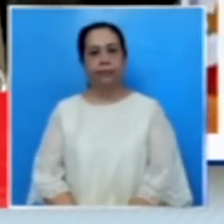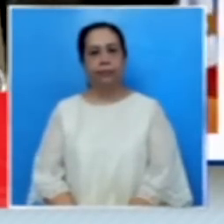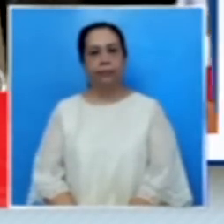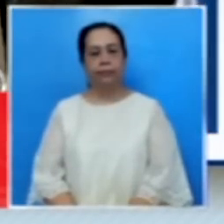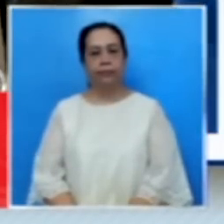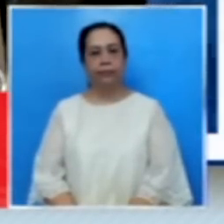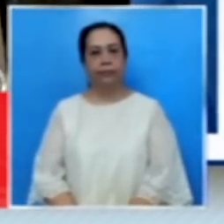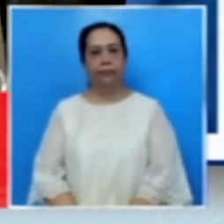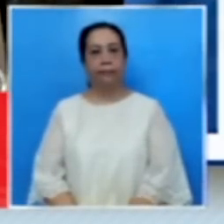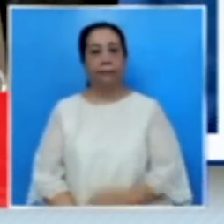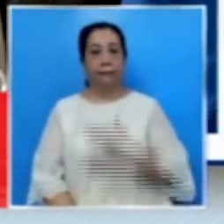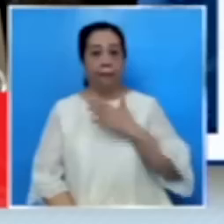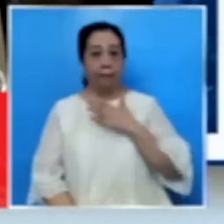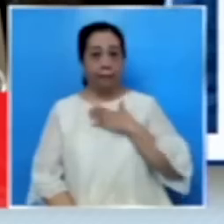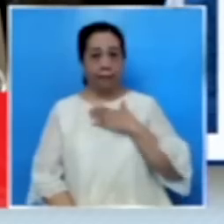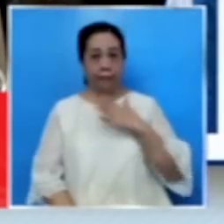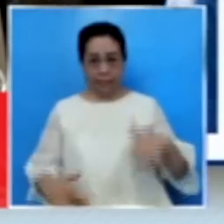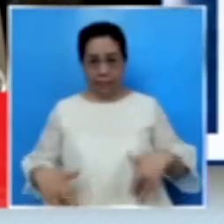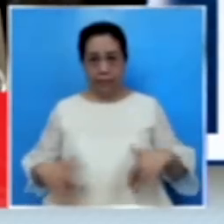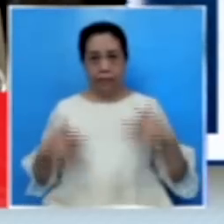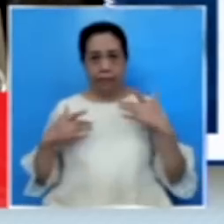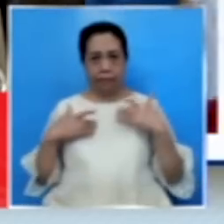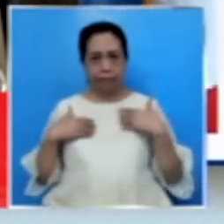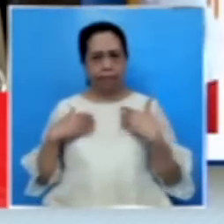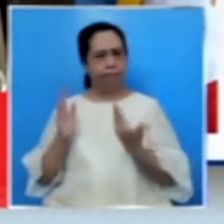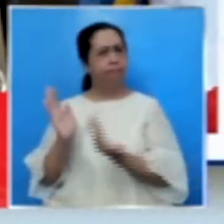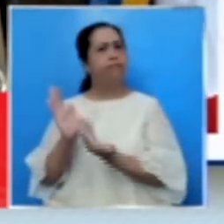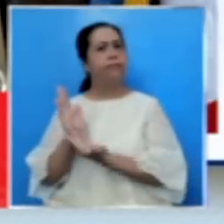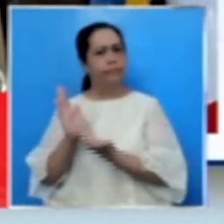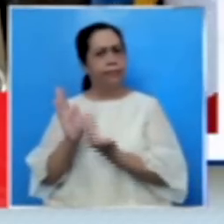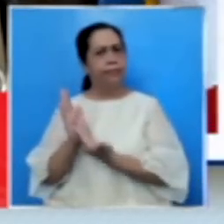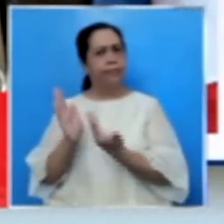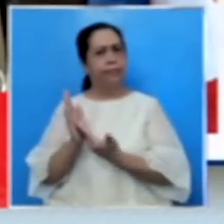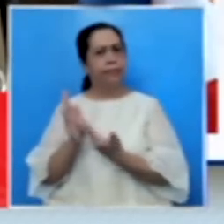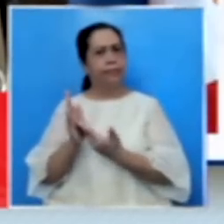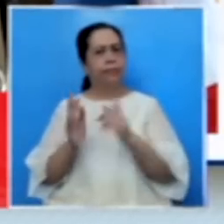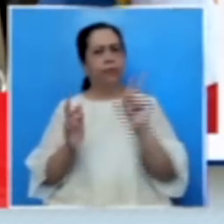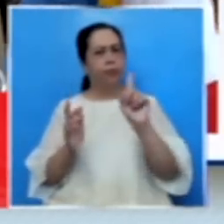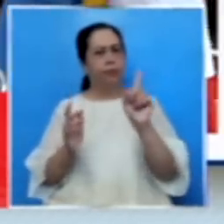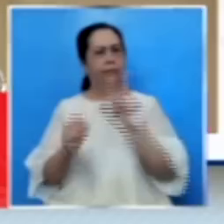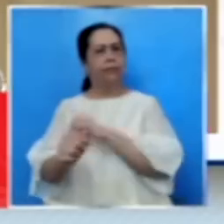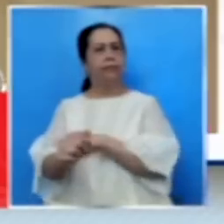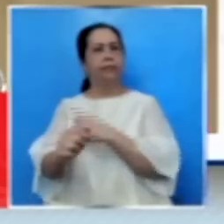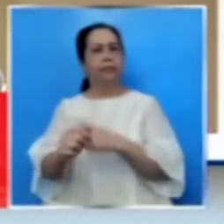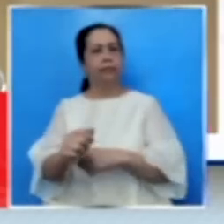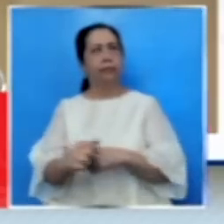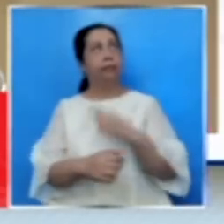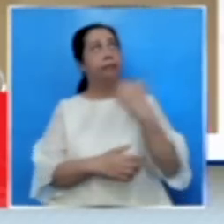My life is a testament to the power of a God